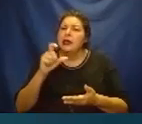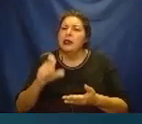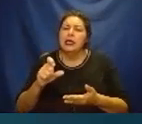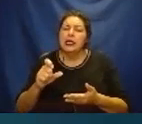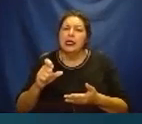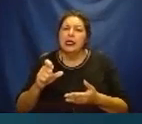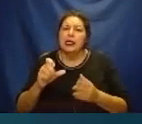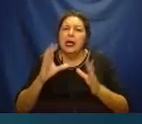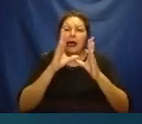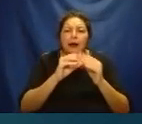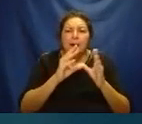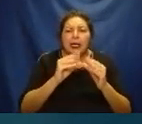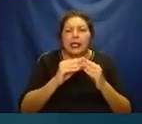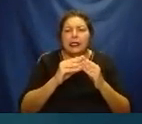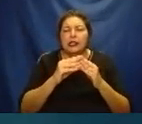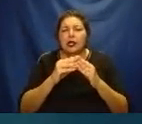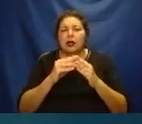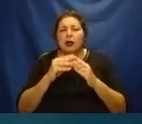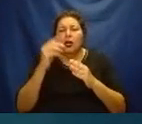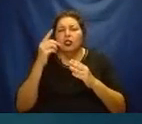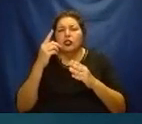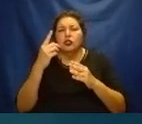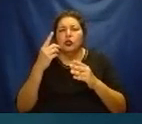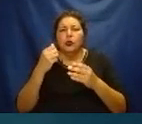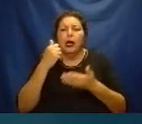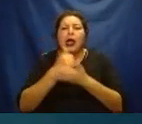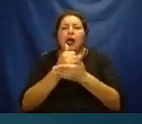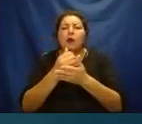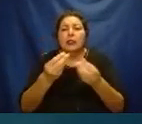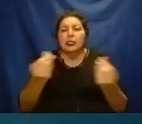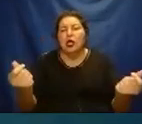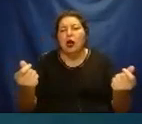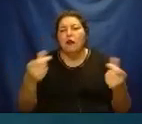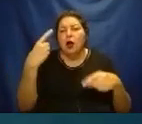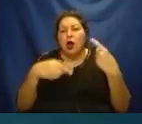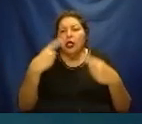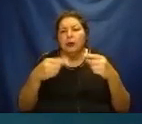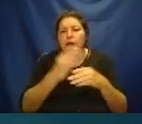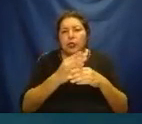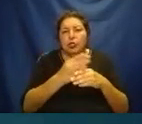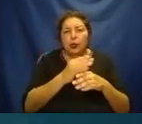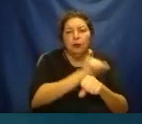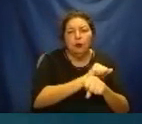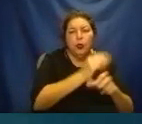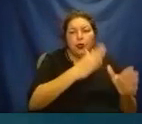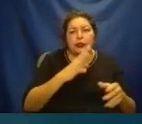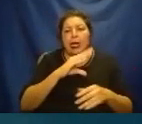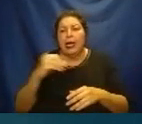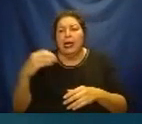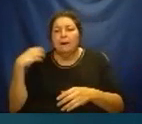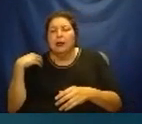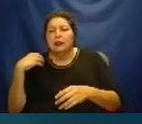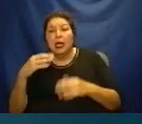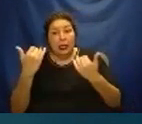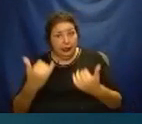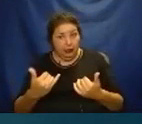arbitrating disputes between management and laborers. Then Boaz asked, "Whose young woman is